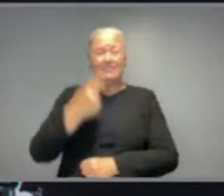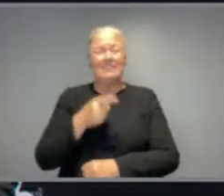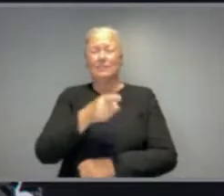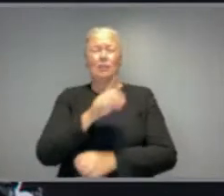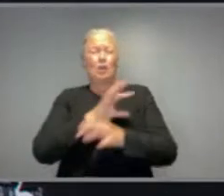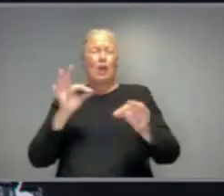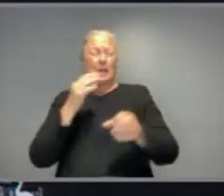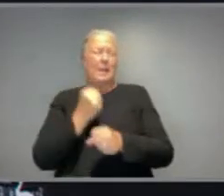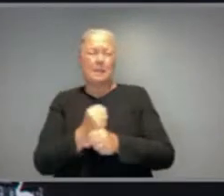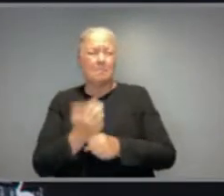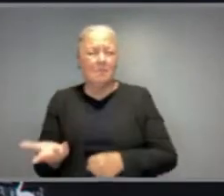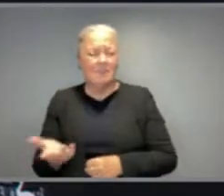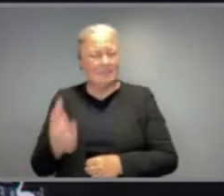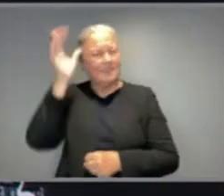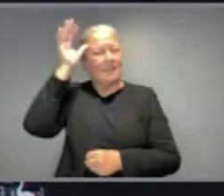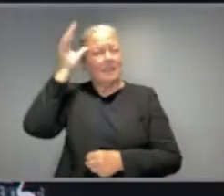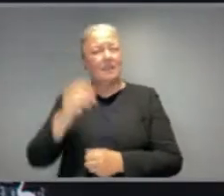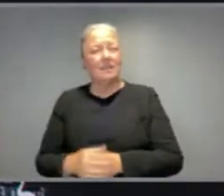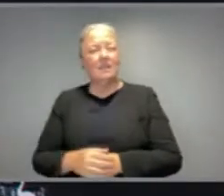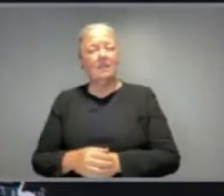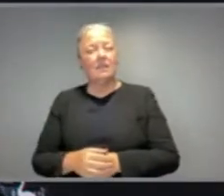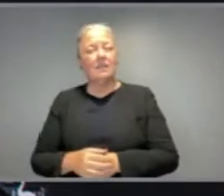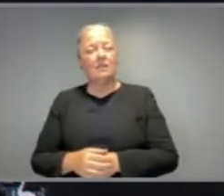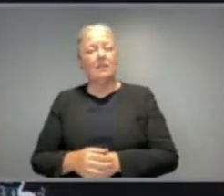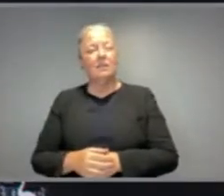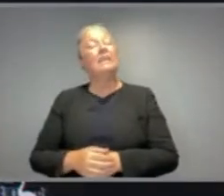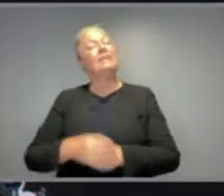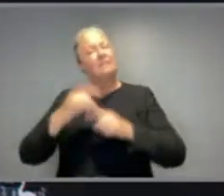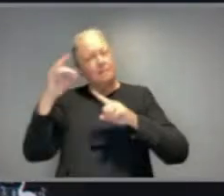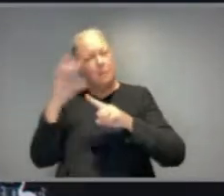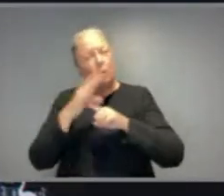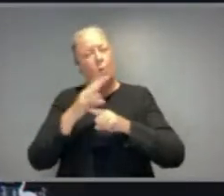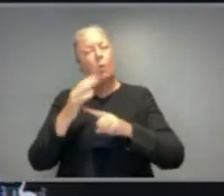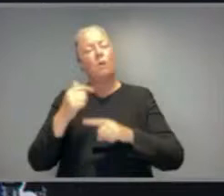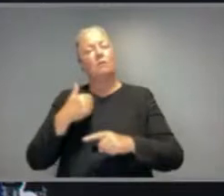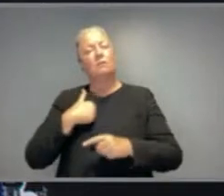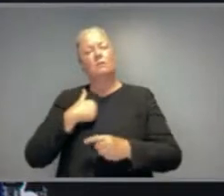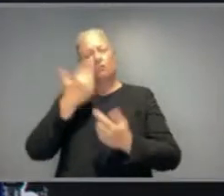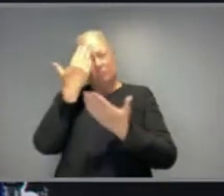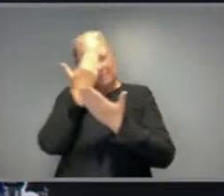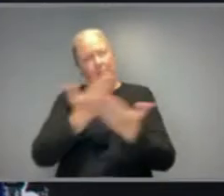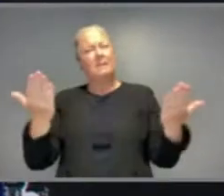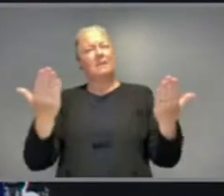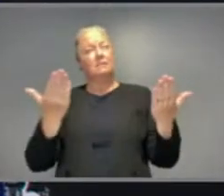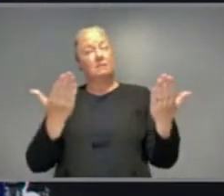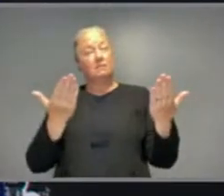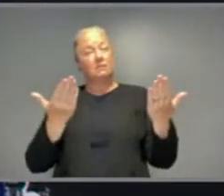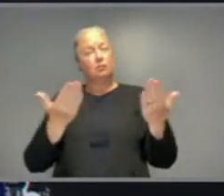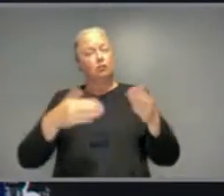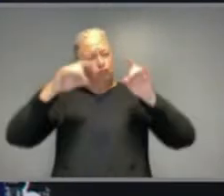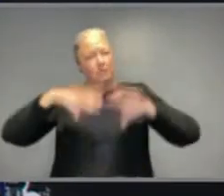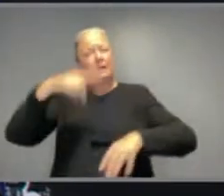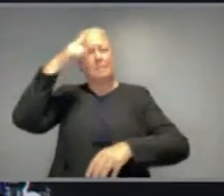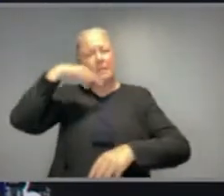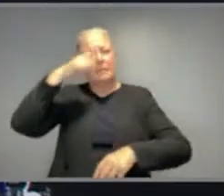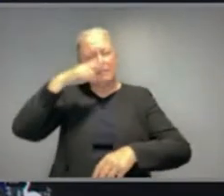And it's very important that we continue to respect how Australians are engaging with this process. So if they do